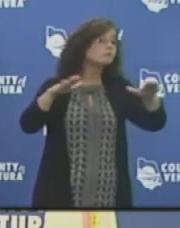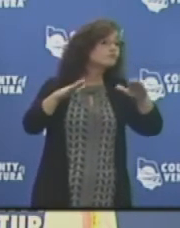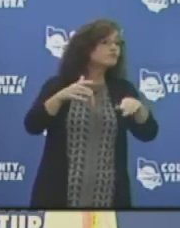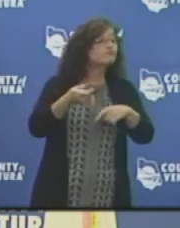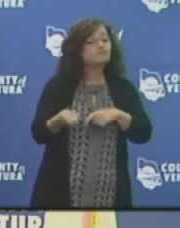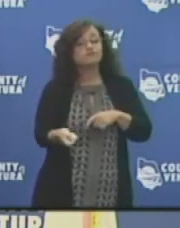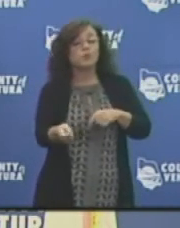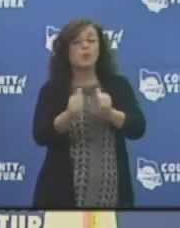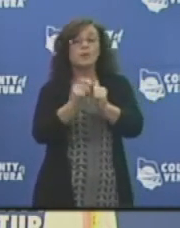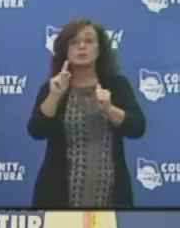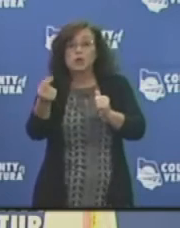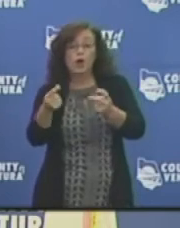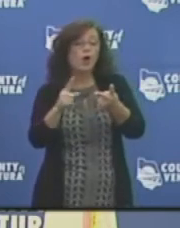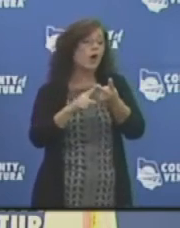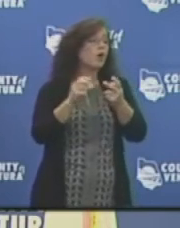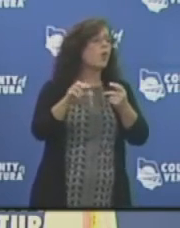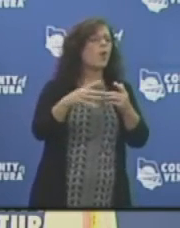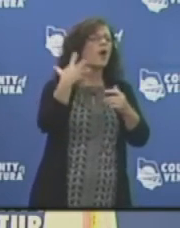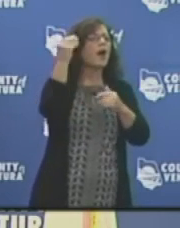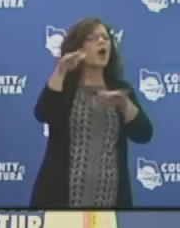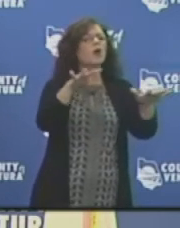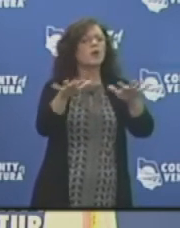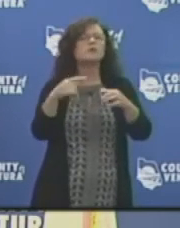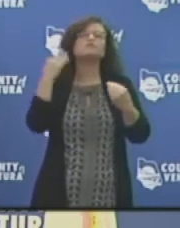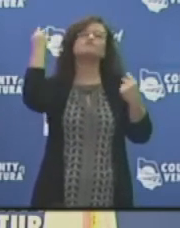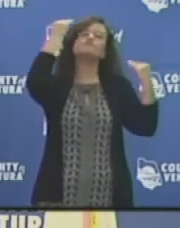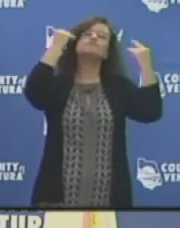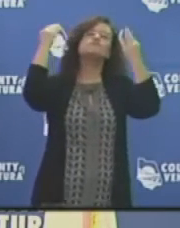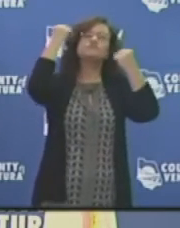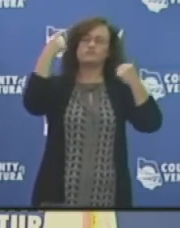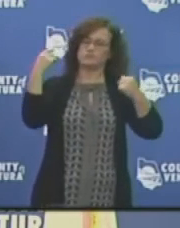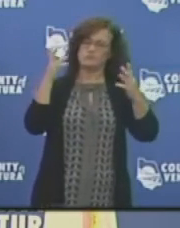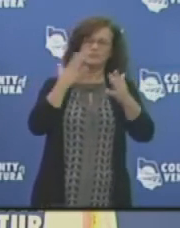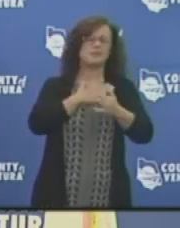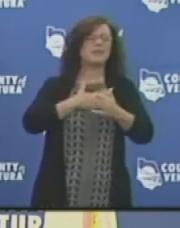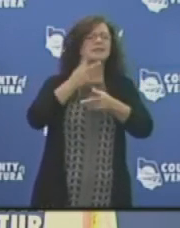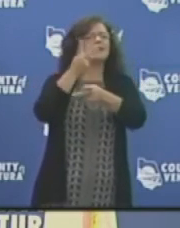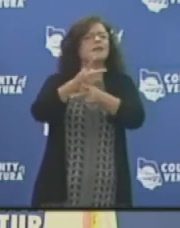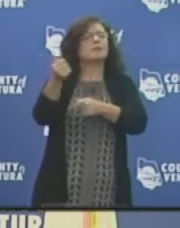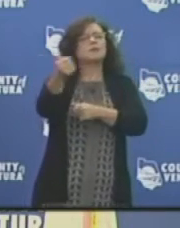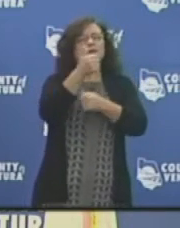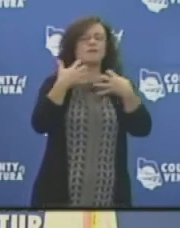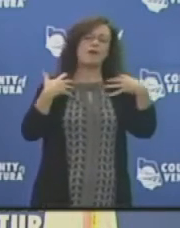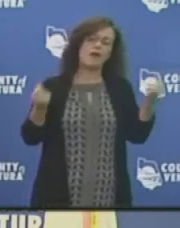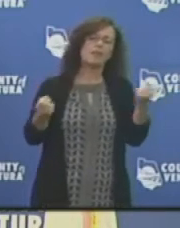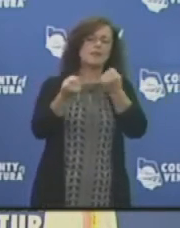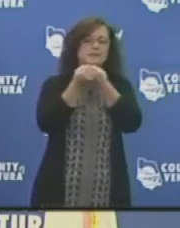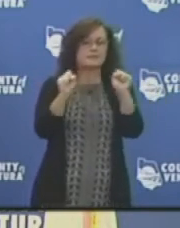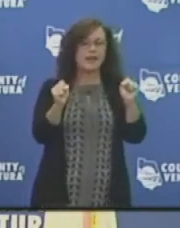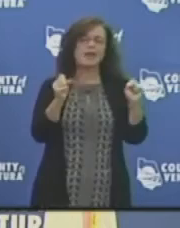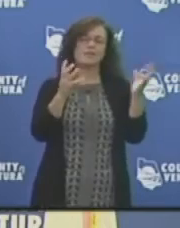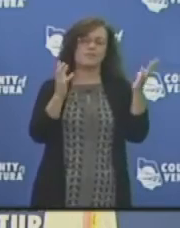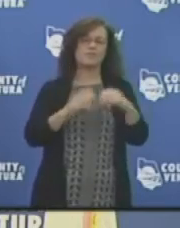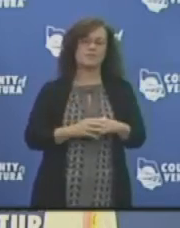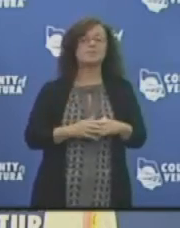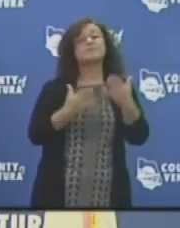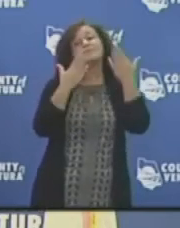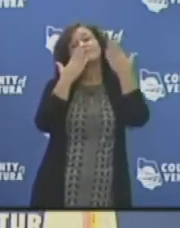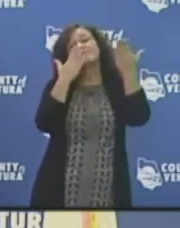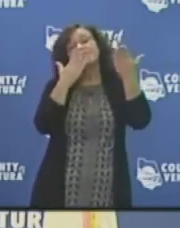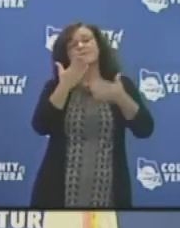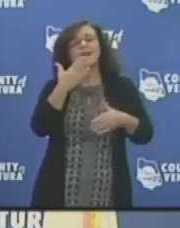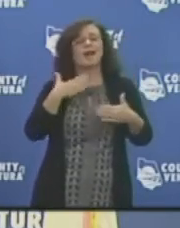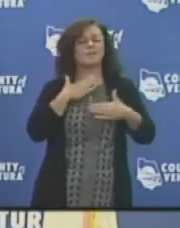staying together and we're going to stay healthy. So I just want to wish everyone a very happy Thanksgiving.